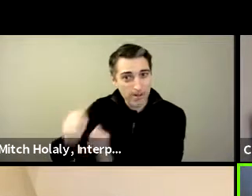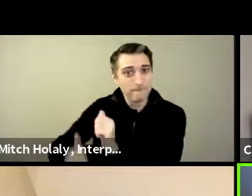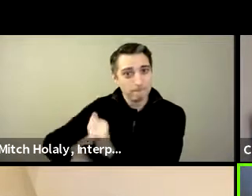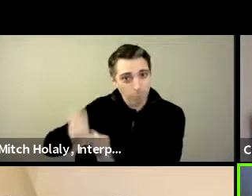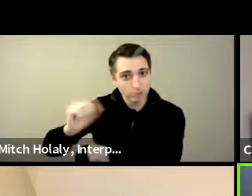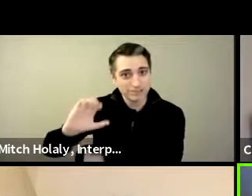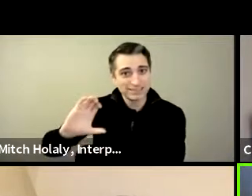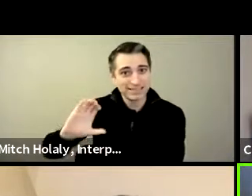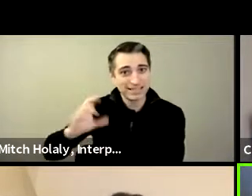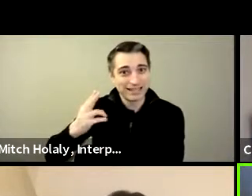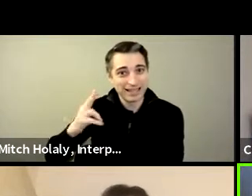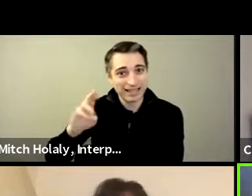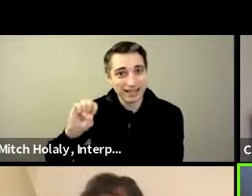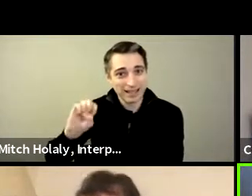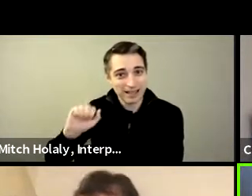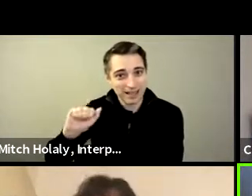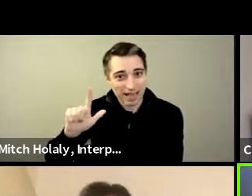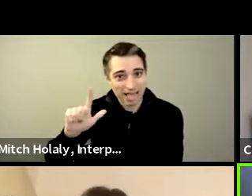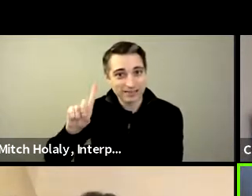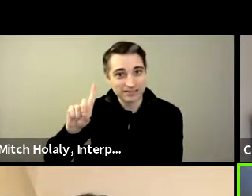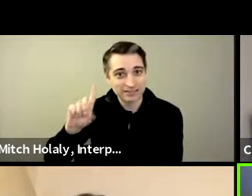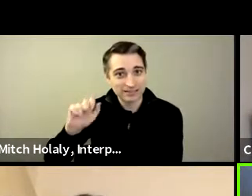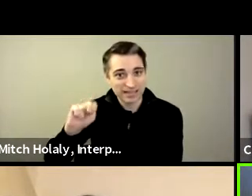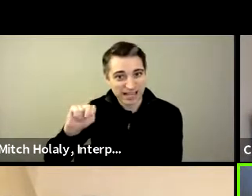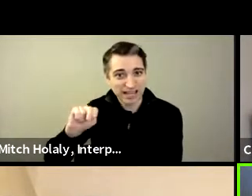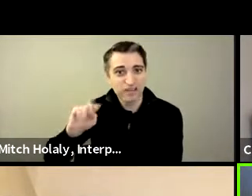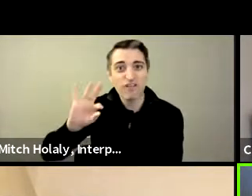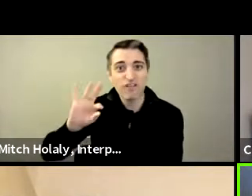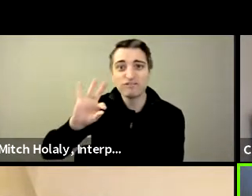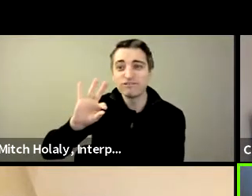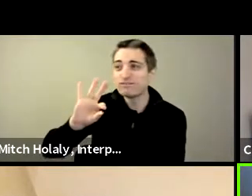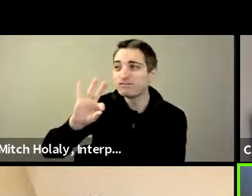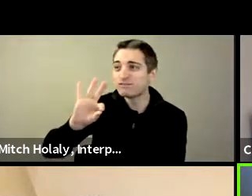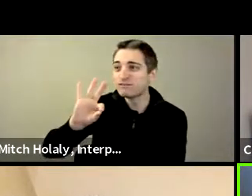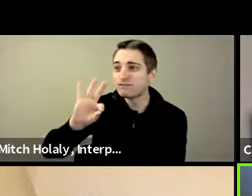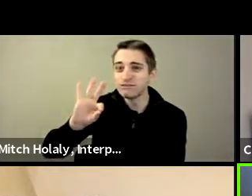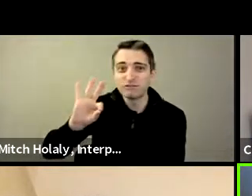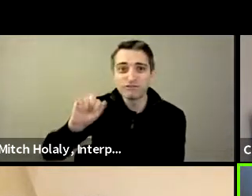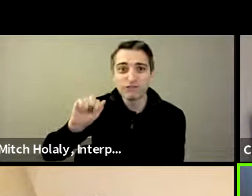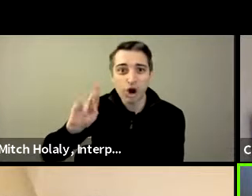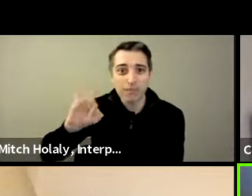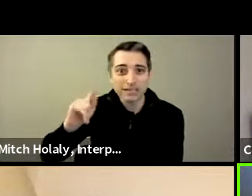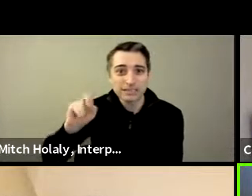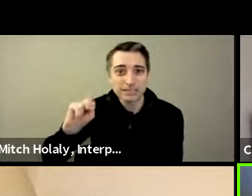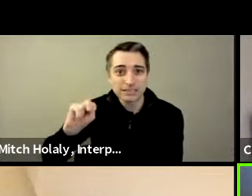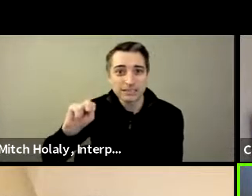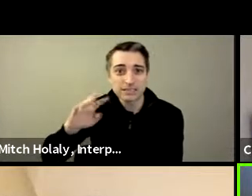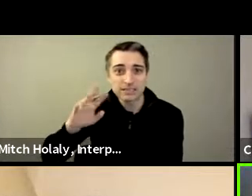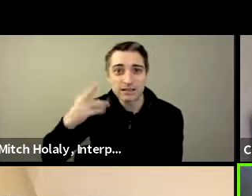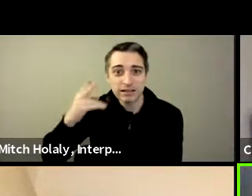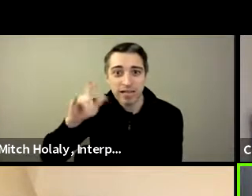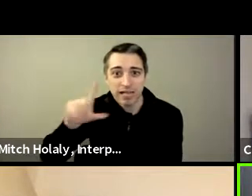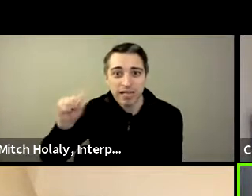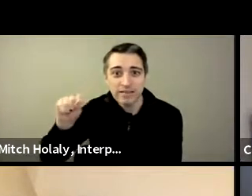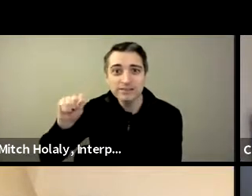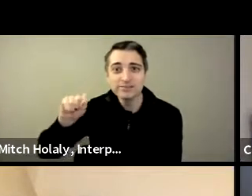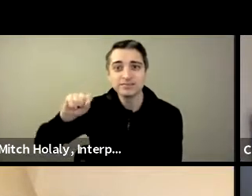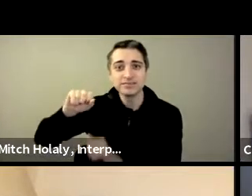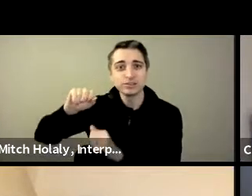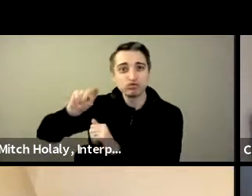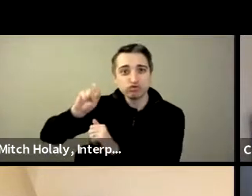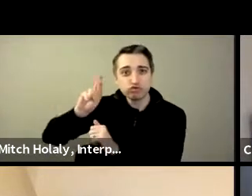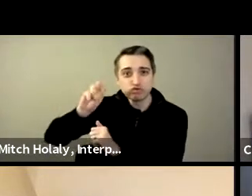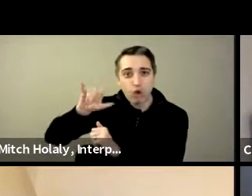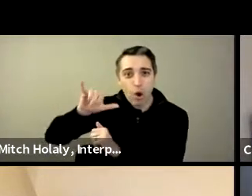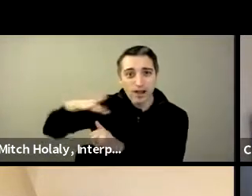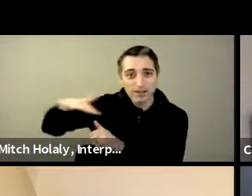Troy, Southeastern, Farmington Hills, Oakland County area. Is that accurate? Is that not accurate? Do you know? That